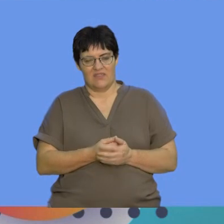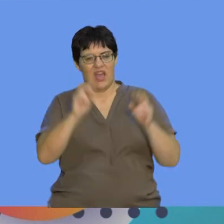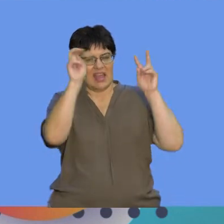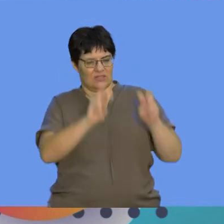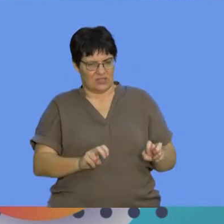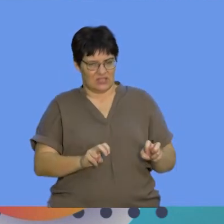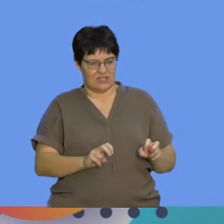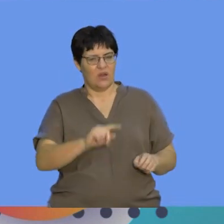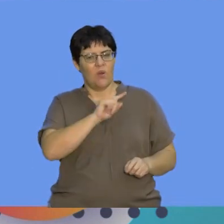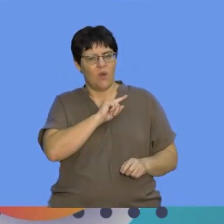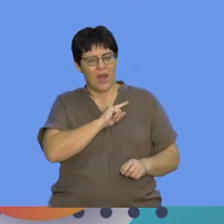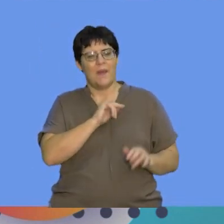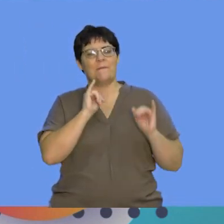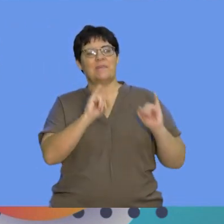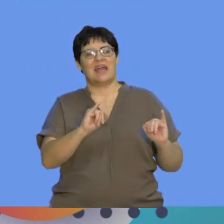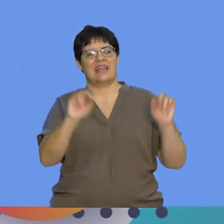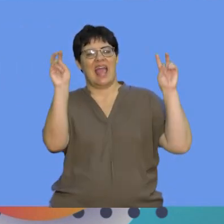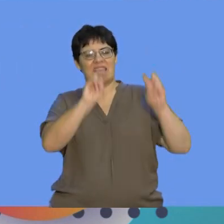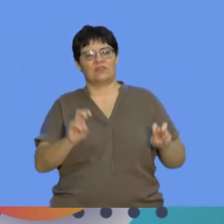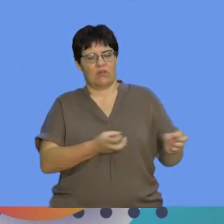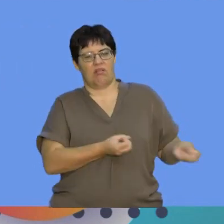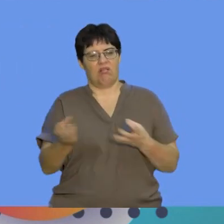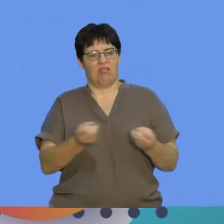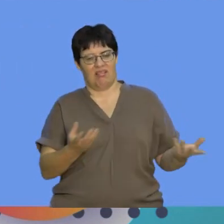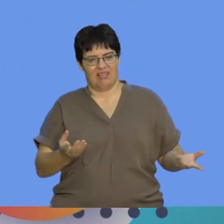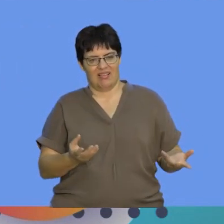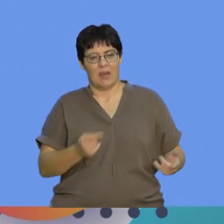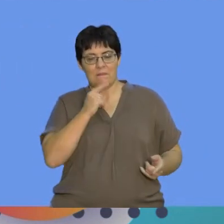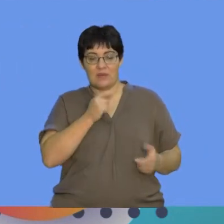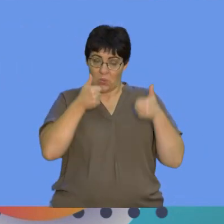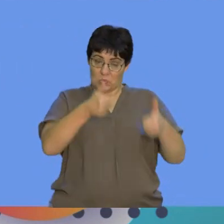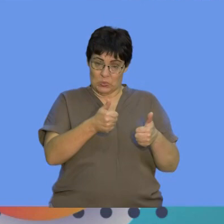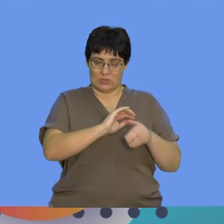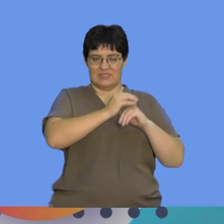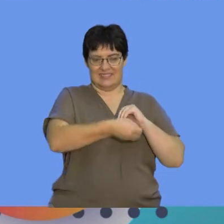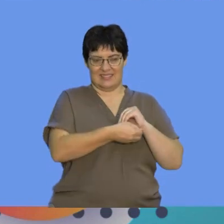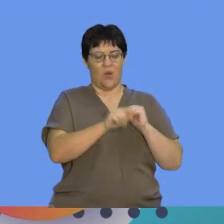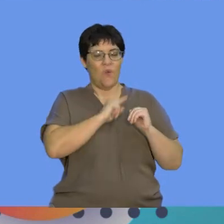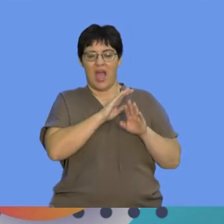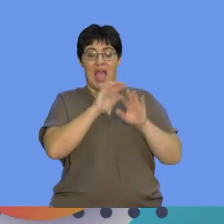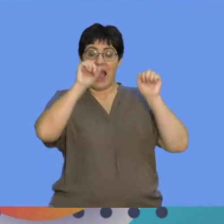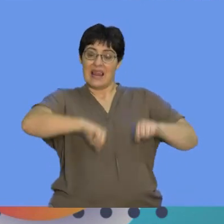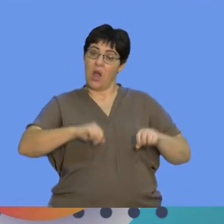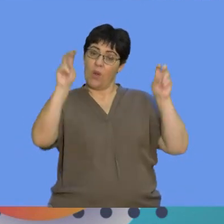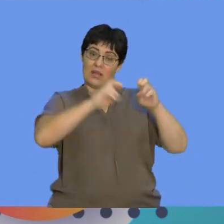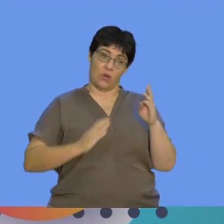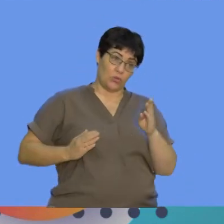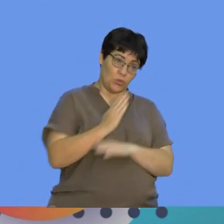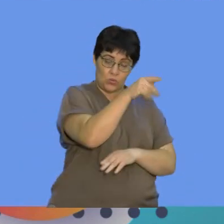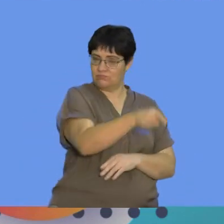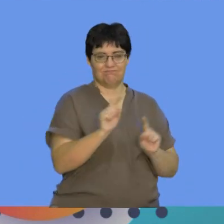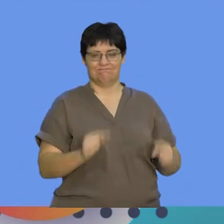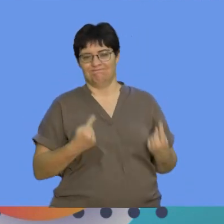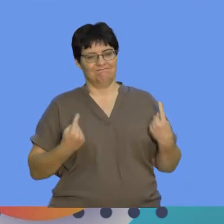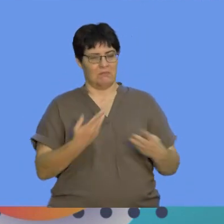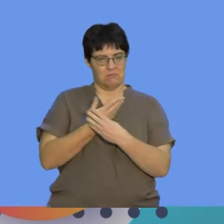is a bad electrical conductor, meaning it is a good insulator because it doesn't allow electric charge to pass through it. Okay, we also